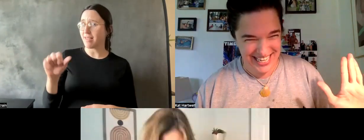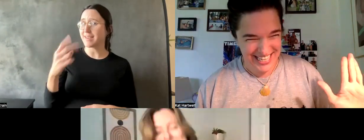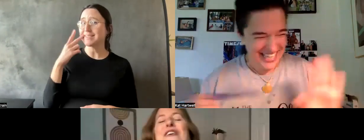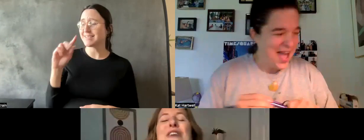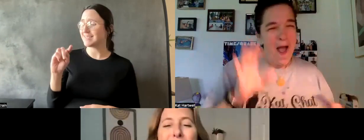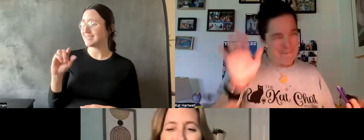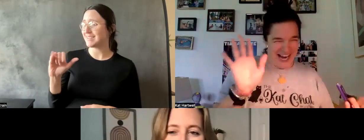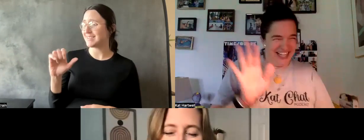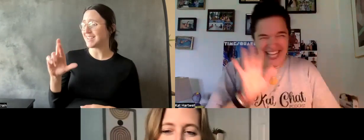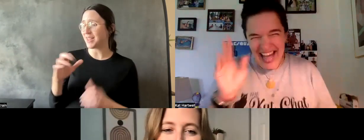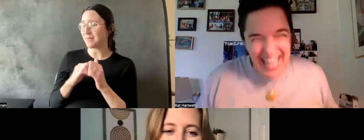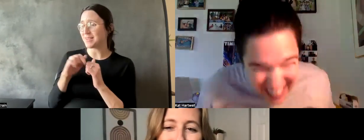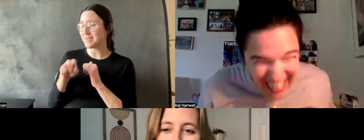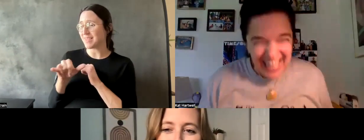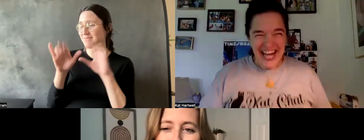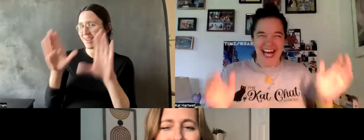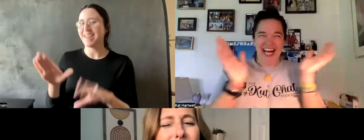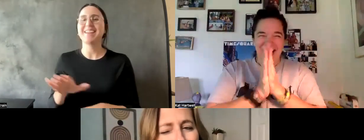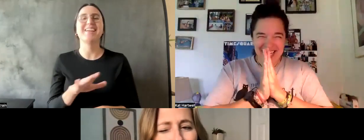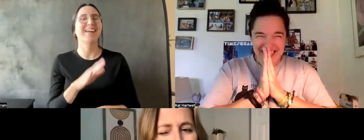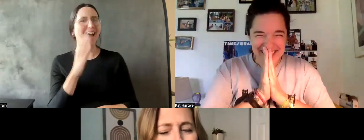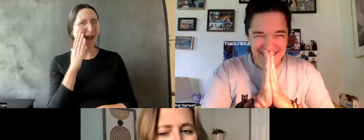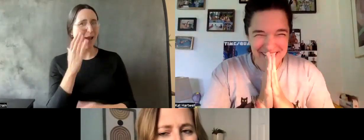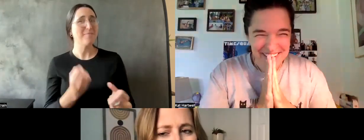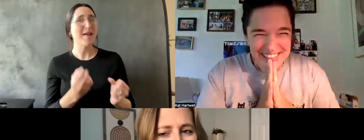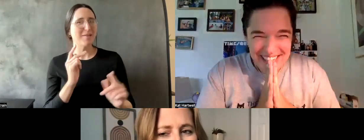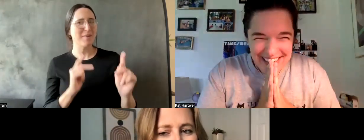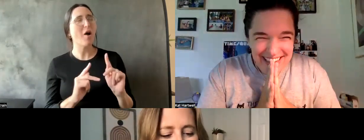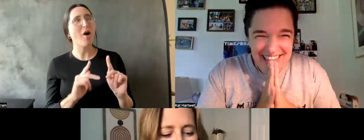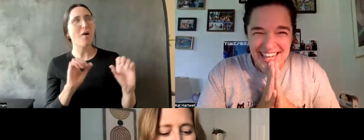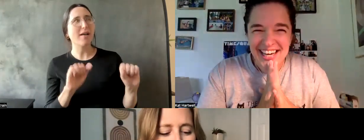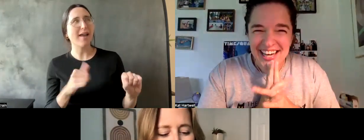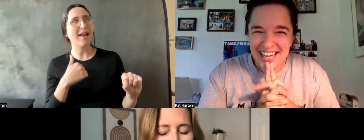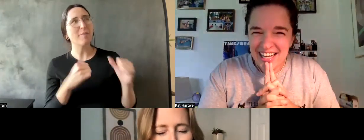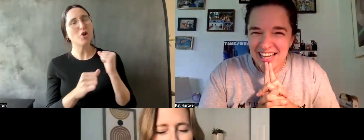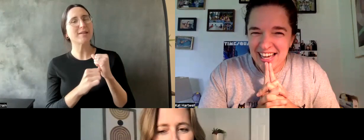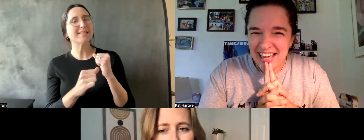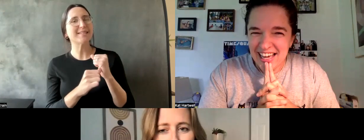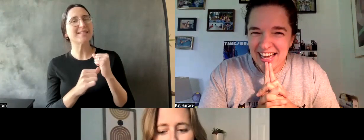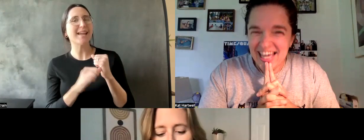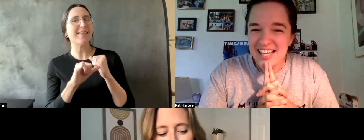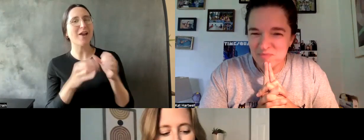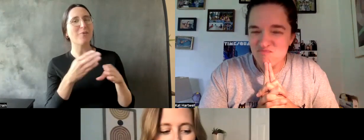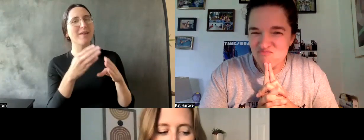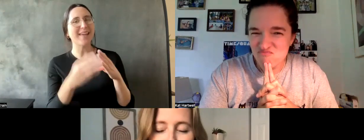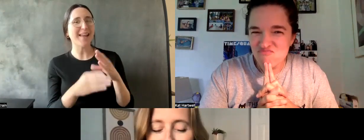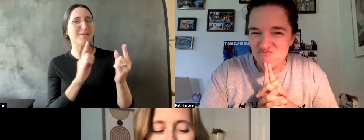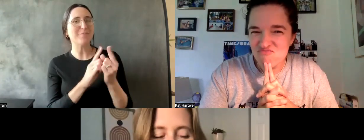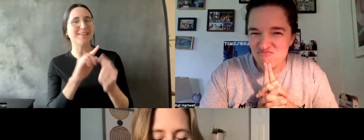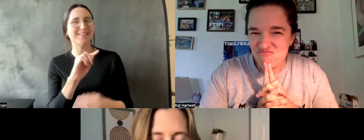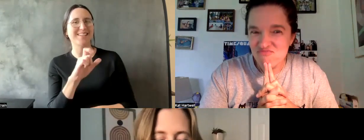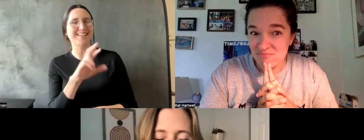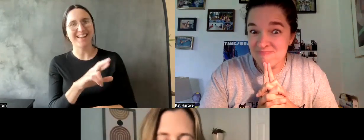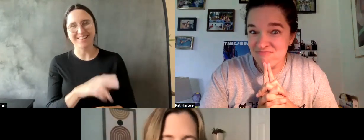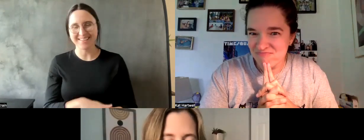great. You know how many times I've gotten that offer? I have a lot of people that want to be my assistant for that shoot there with Tyler. That's so funny.